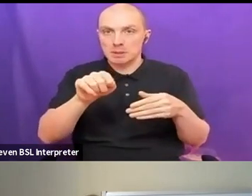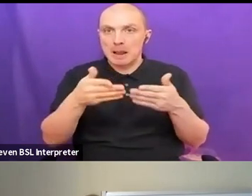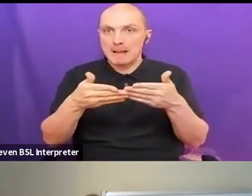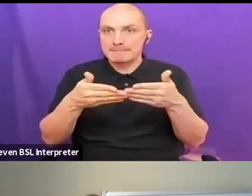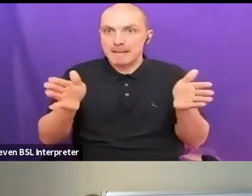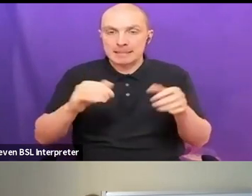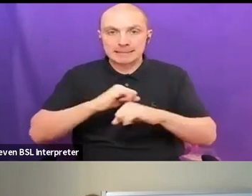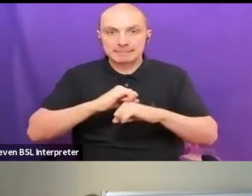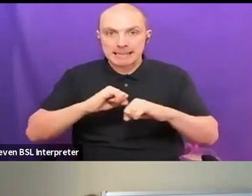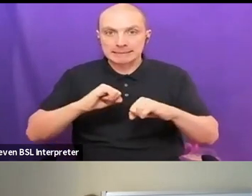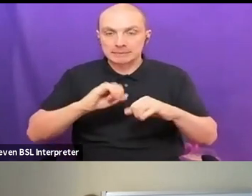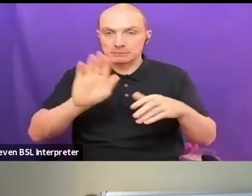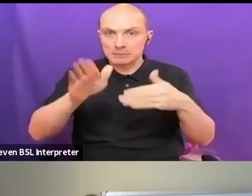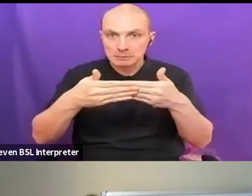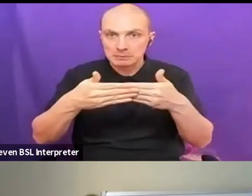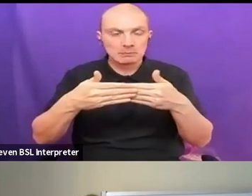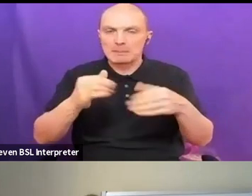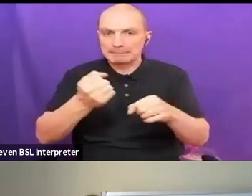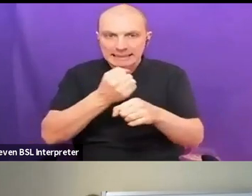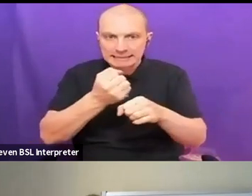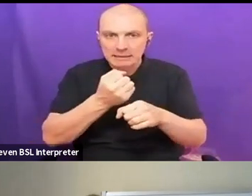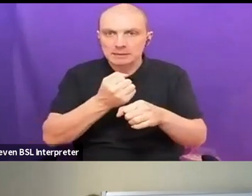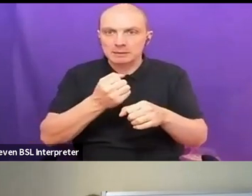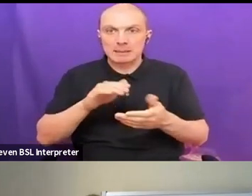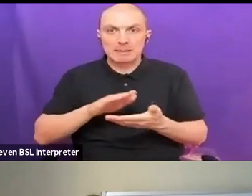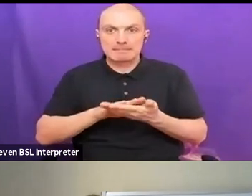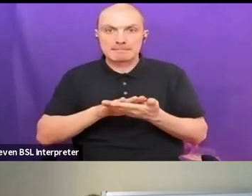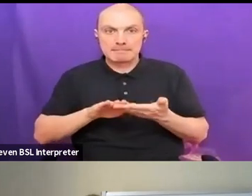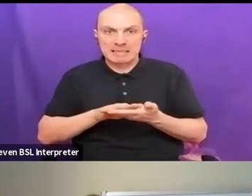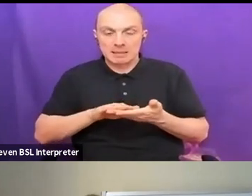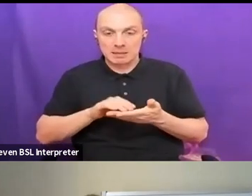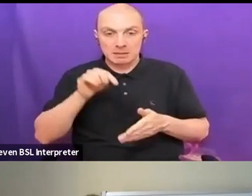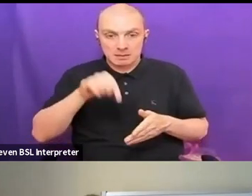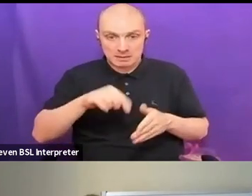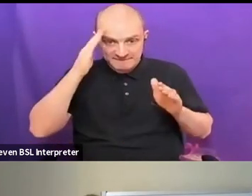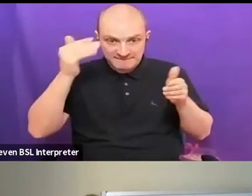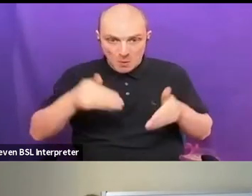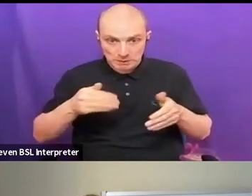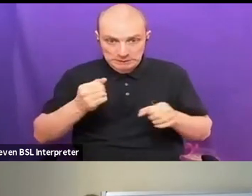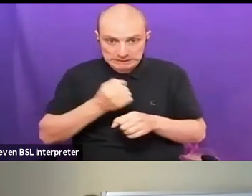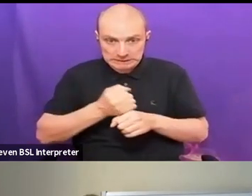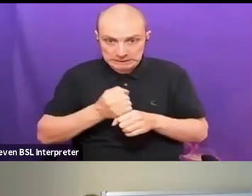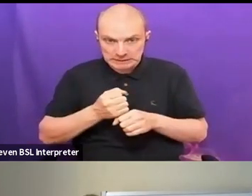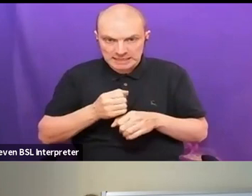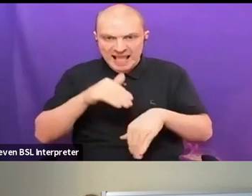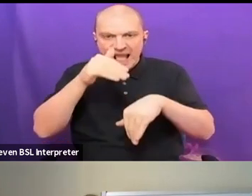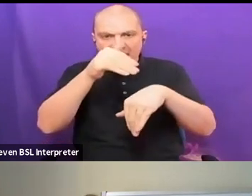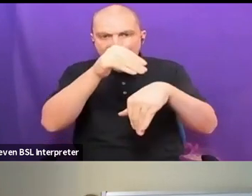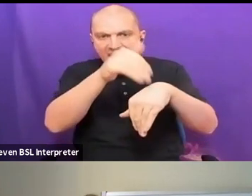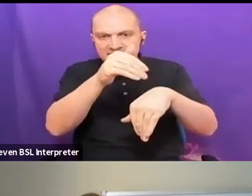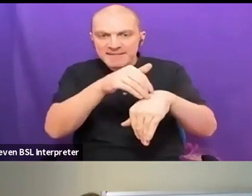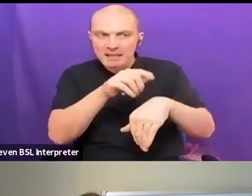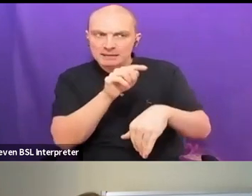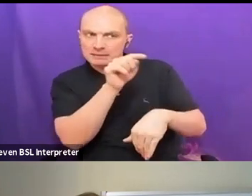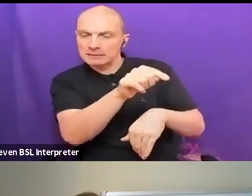a concern there that investment for 20-minute neighbourhoods maybe impacts on other local areas? No, I don't think so. I